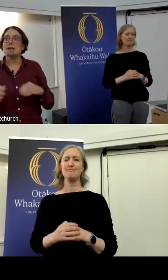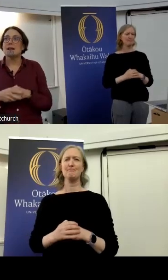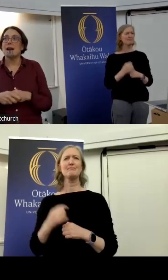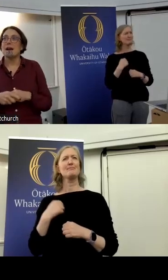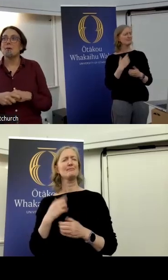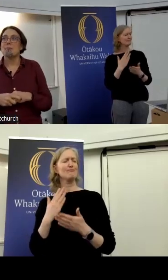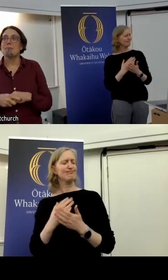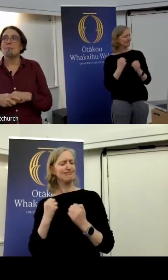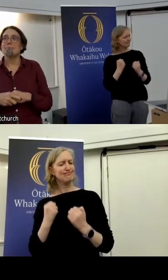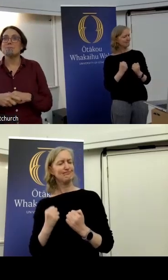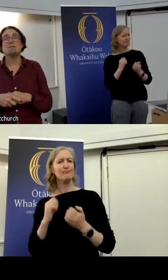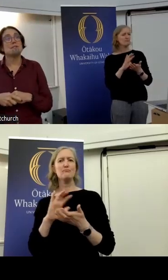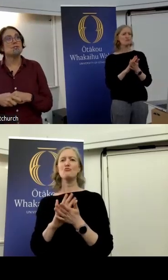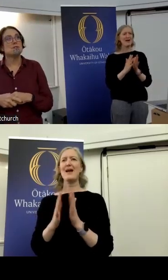pragmatic